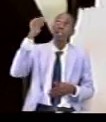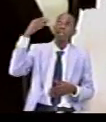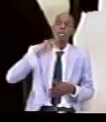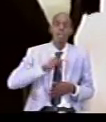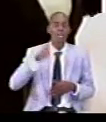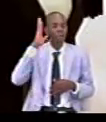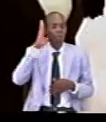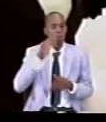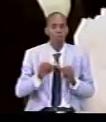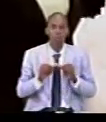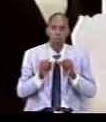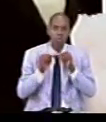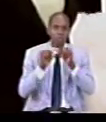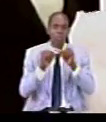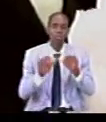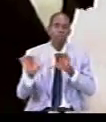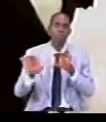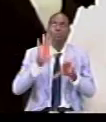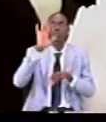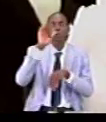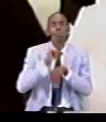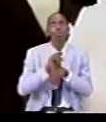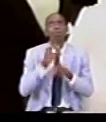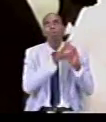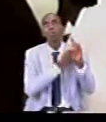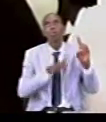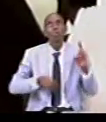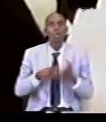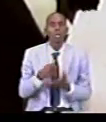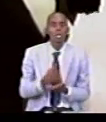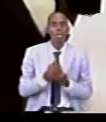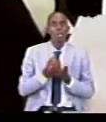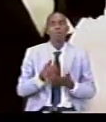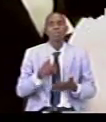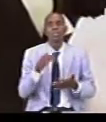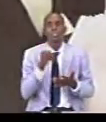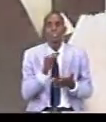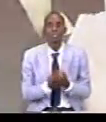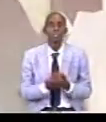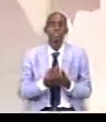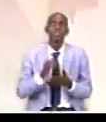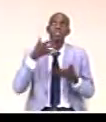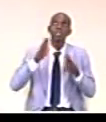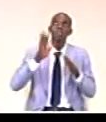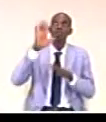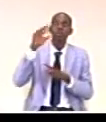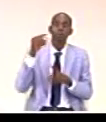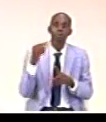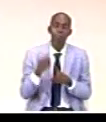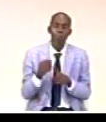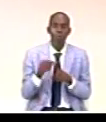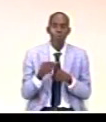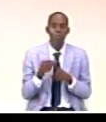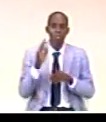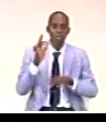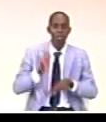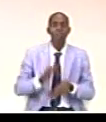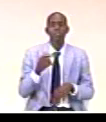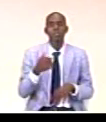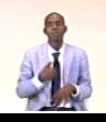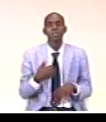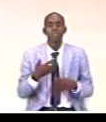word. Oh God, help me. That my Lord, let your word affect me. Let me be